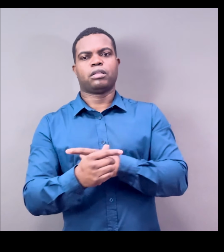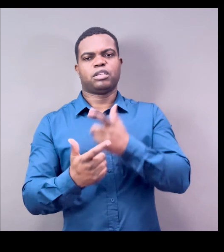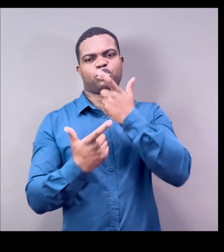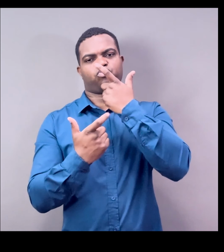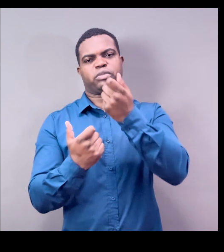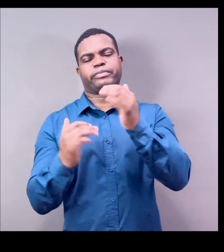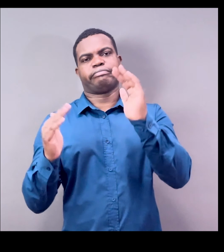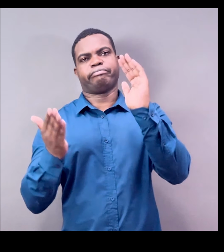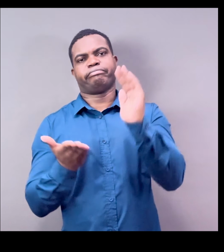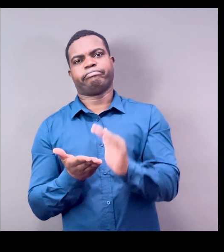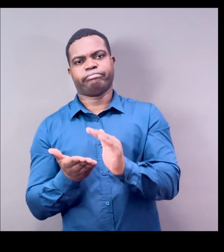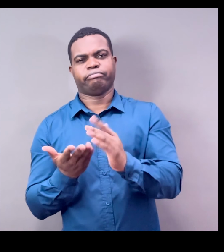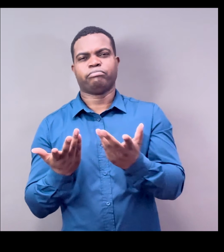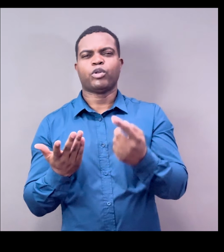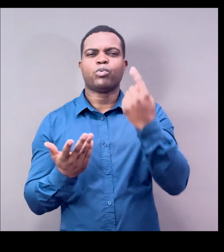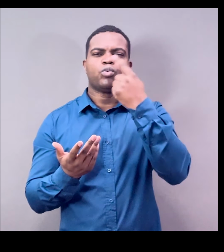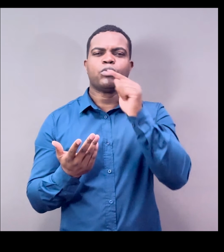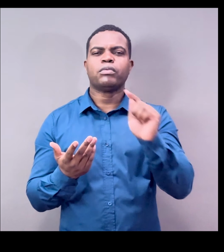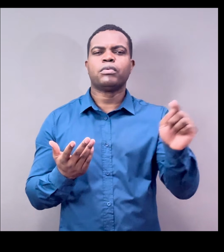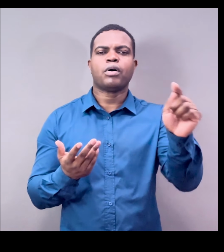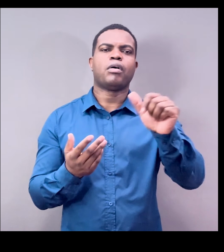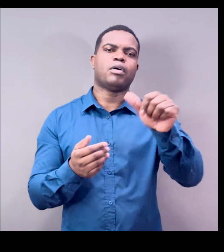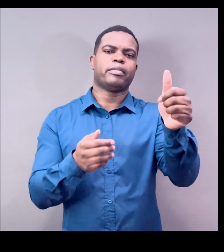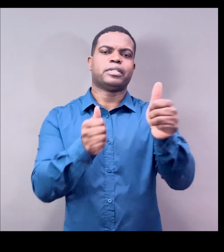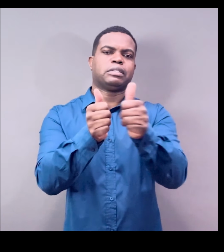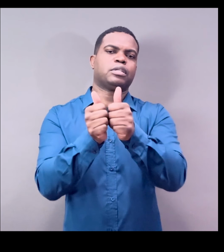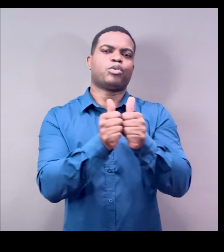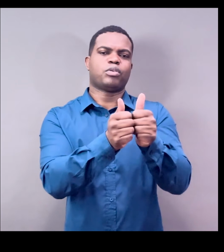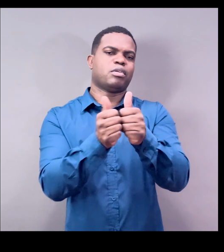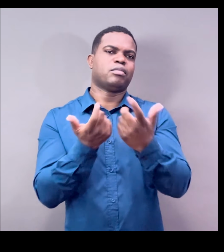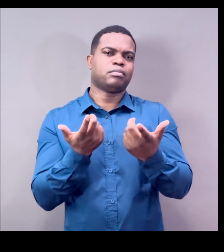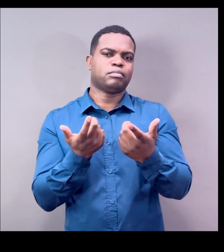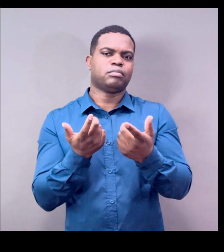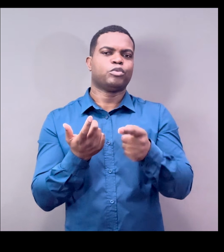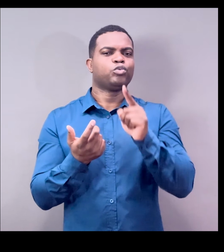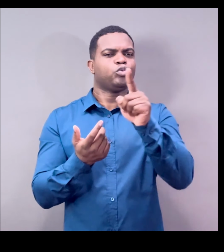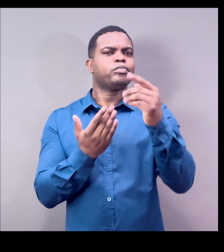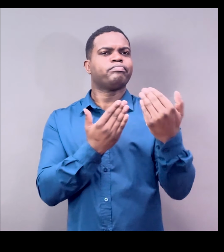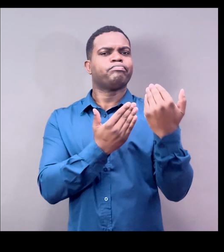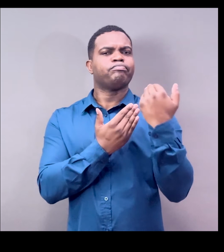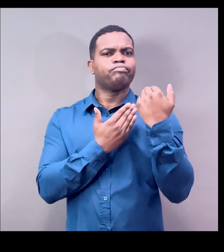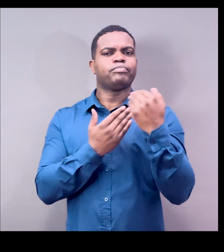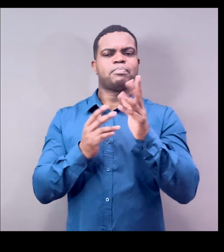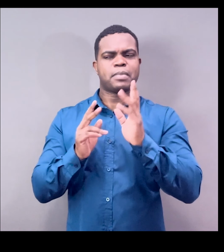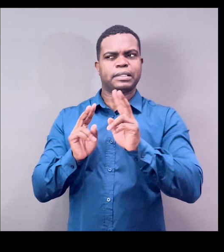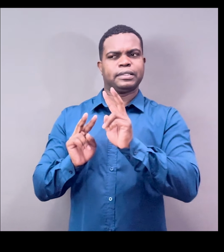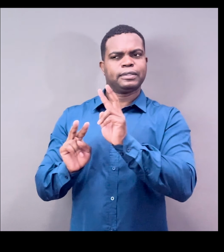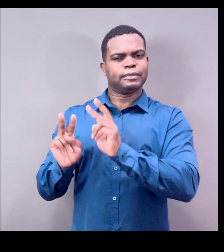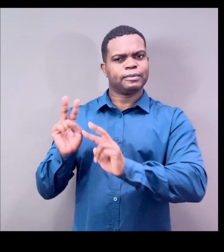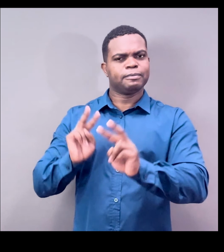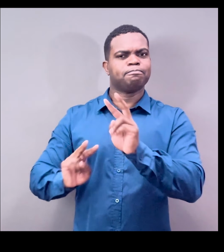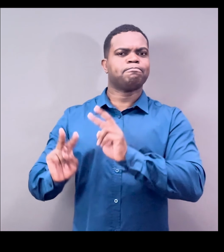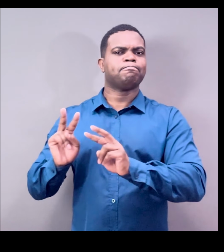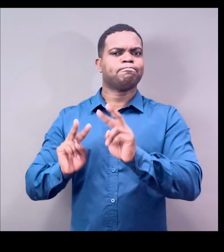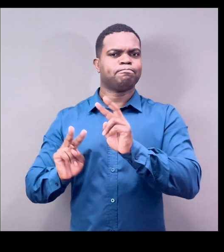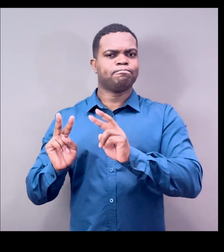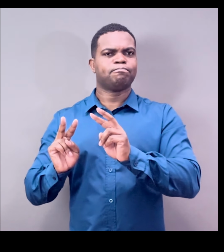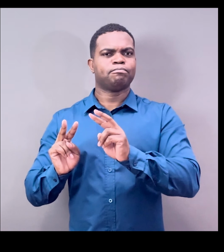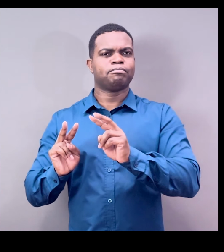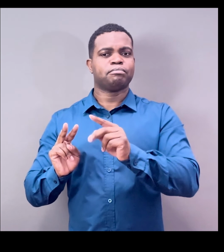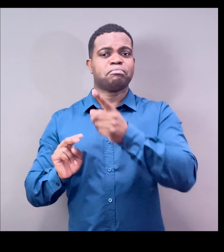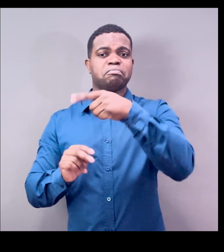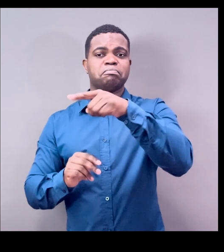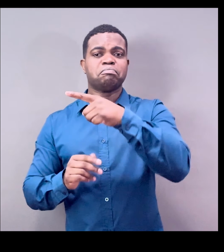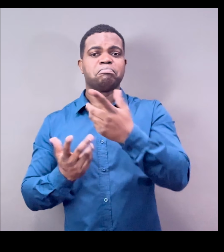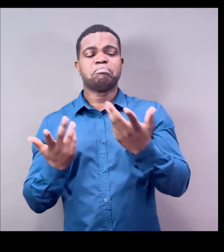this category, you just have to monitor them, but you may not want